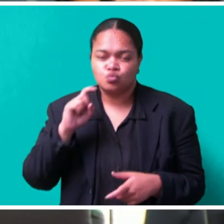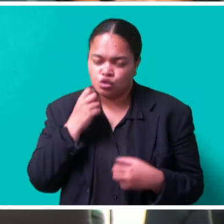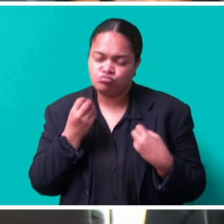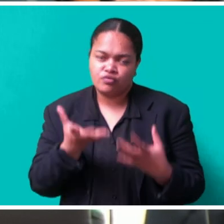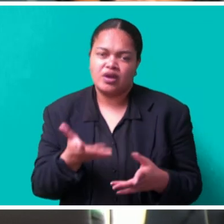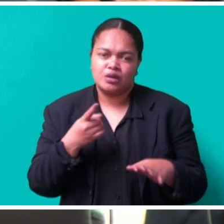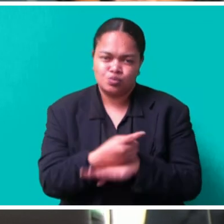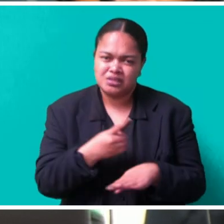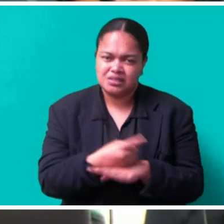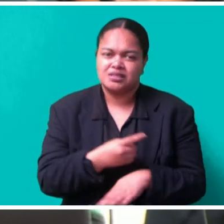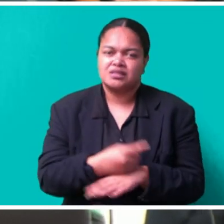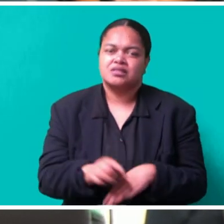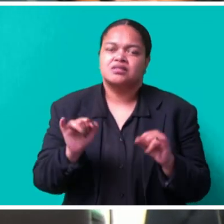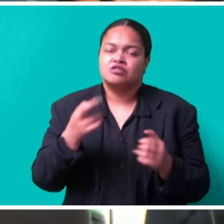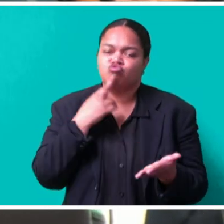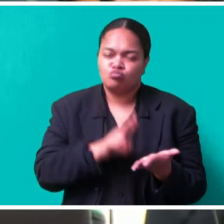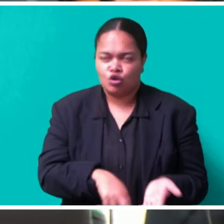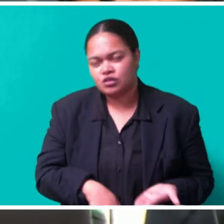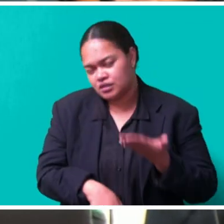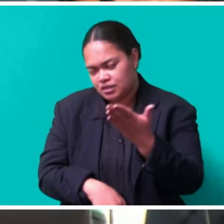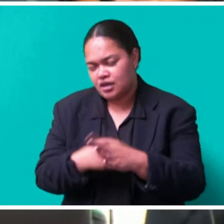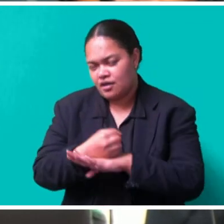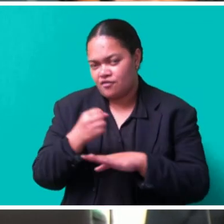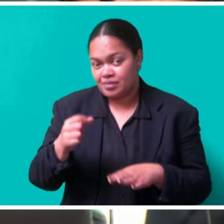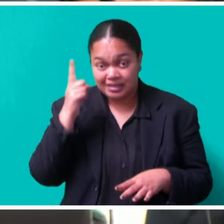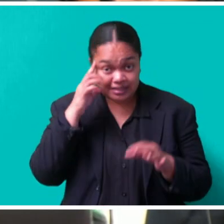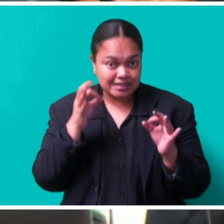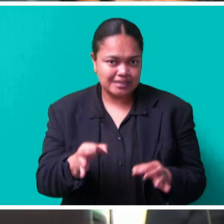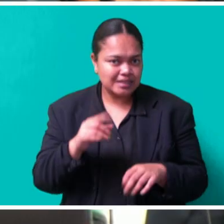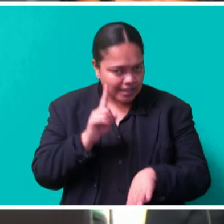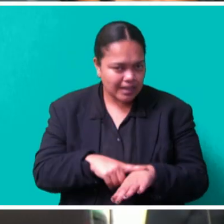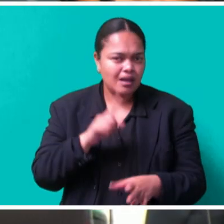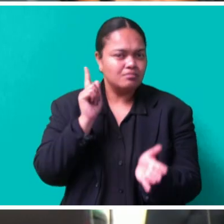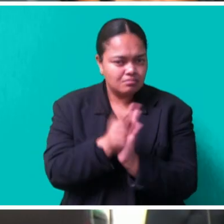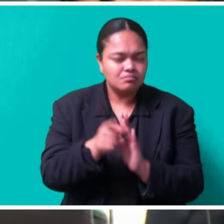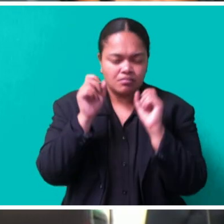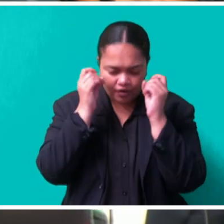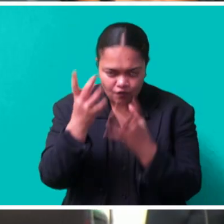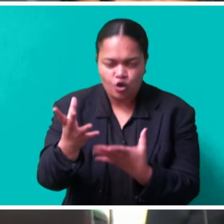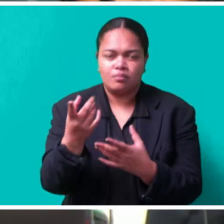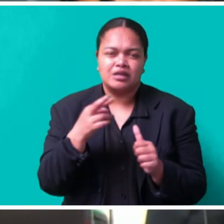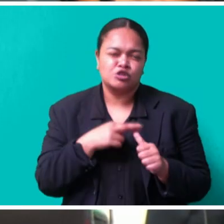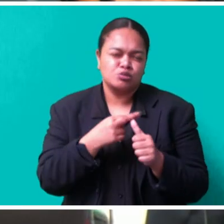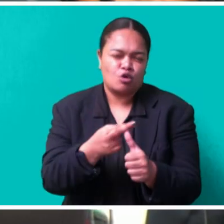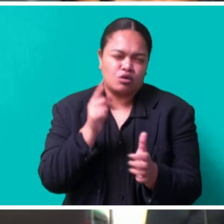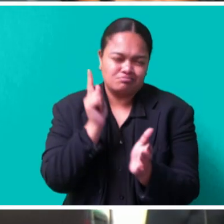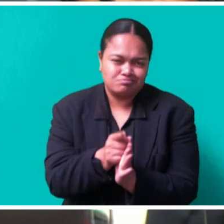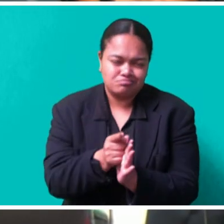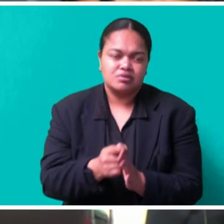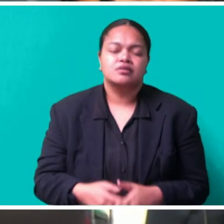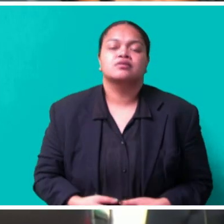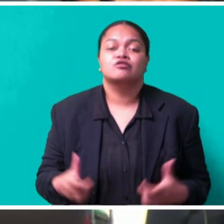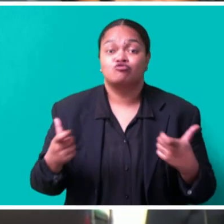weekly situation reports to government so that decisions remain timely, informed, and responsive to